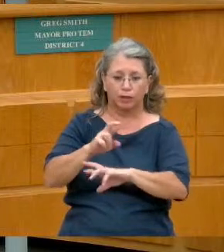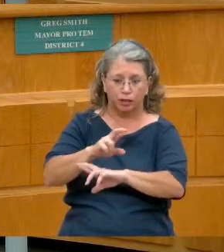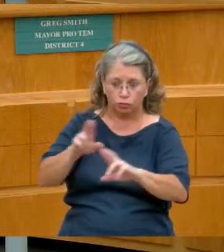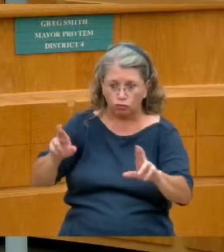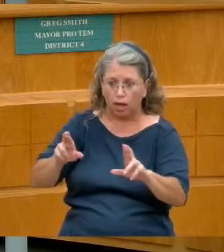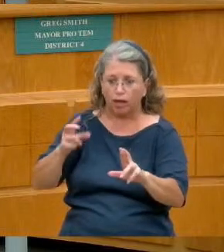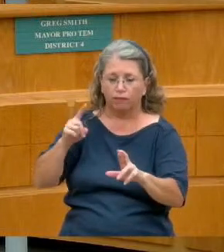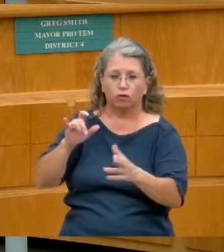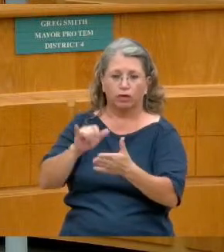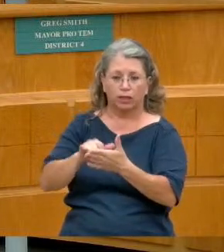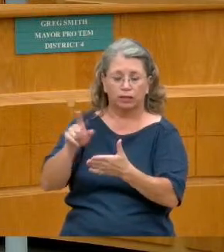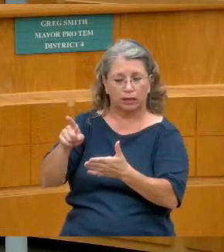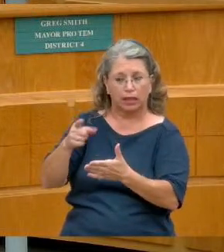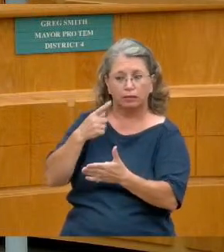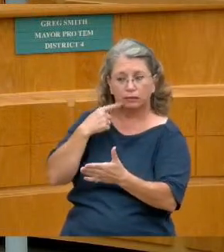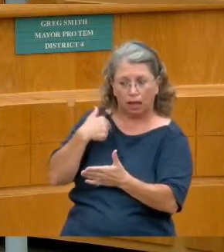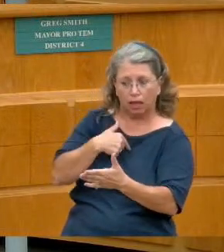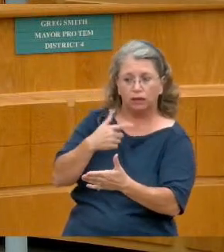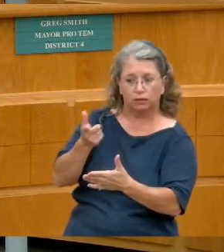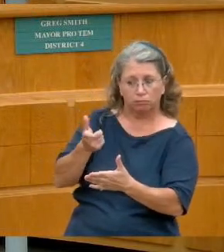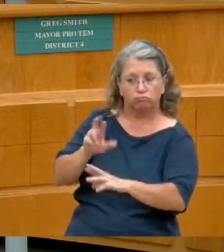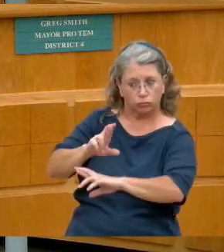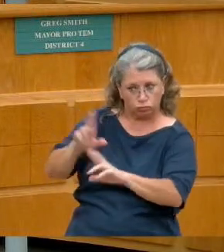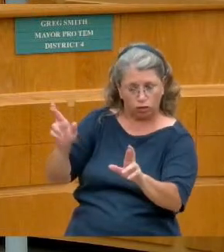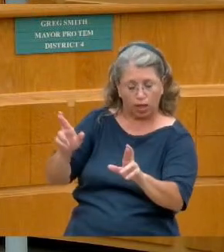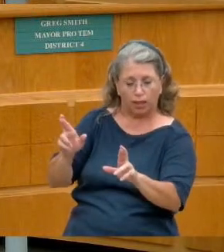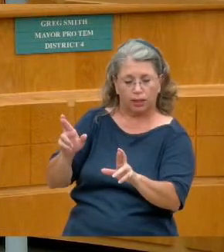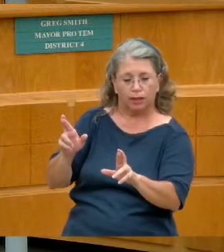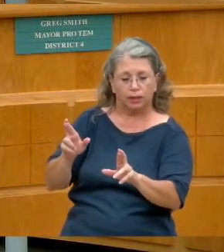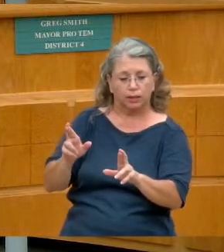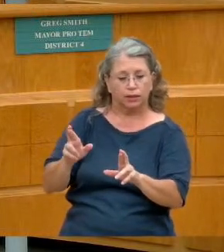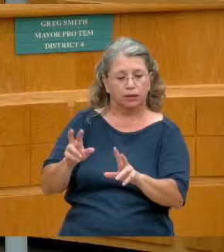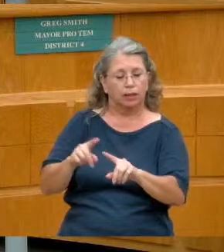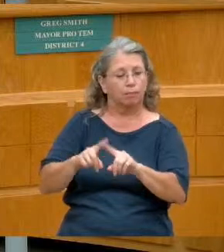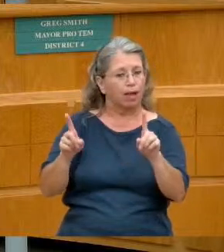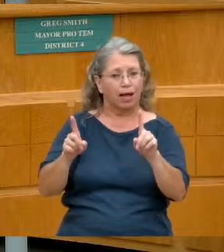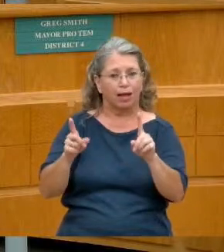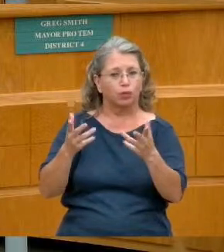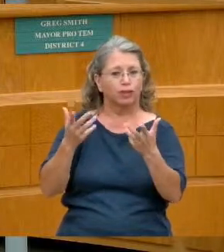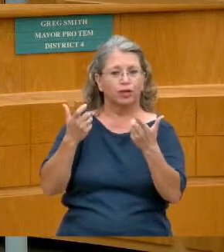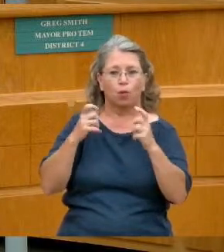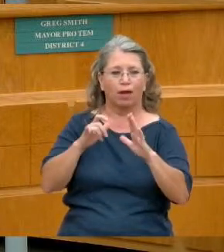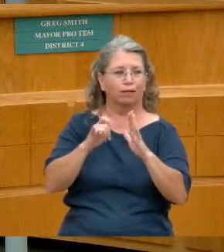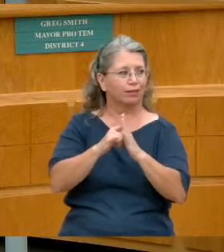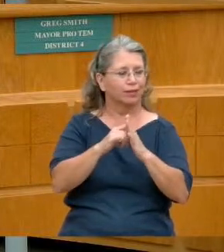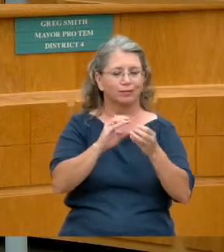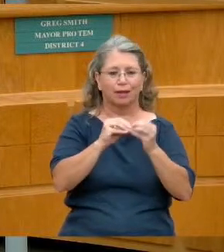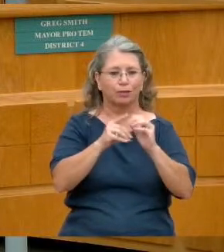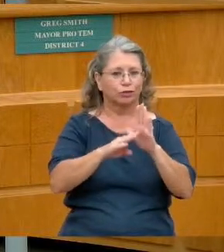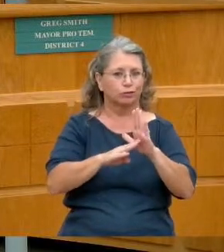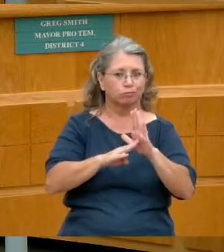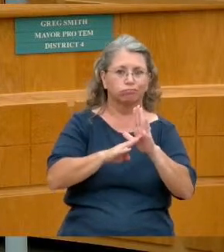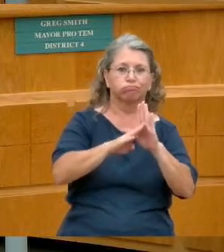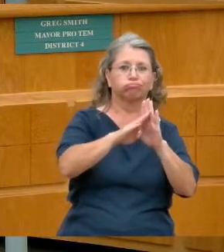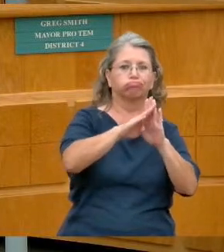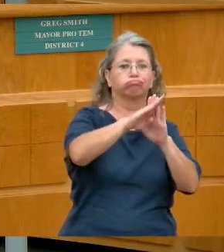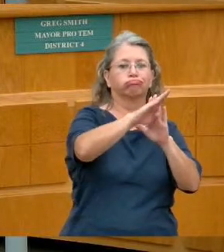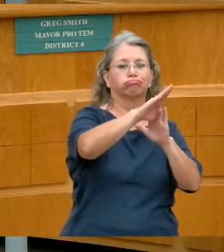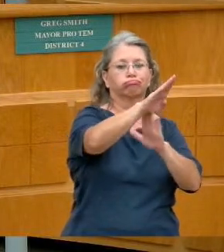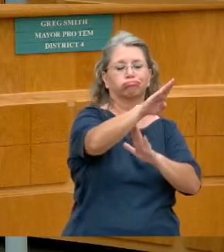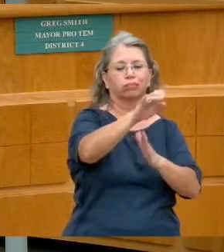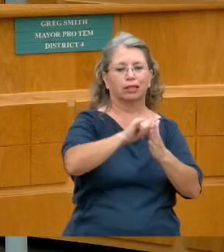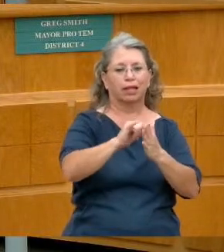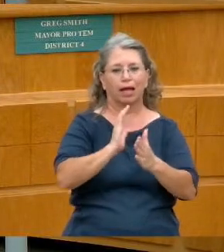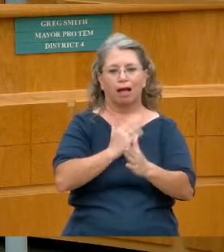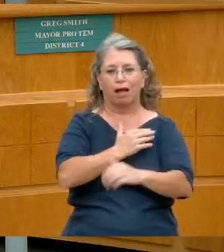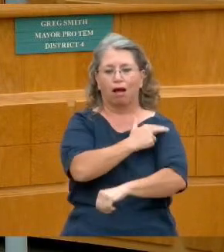and they've assured us that they're well ready. But we don't want to let this go so high that the